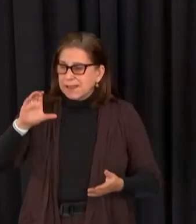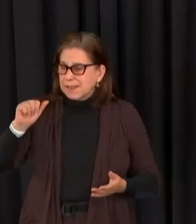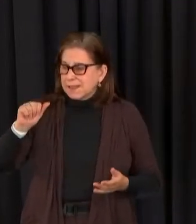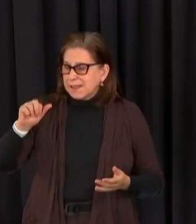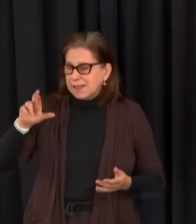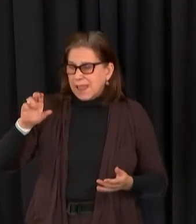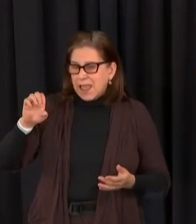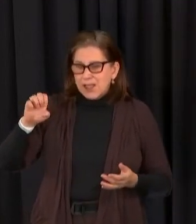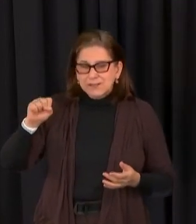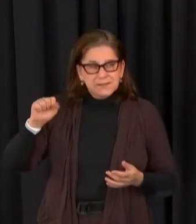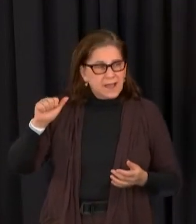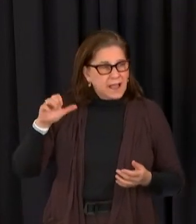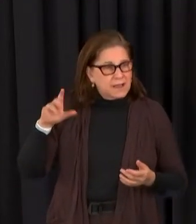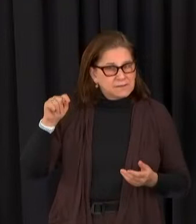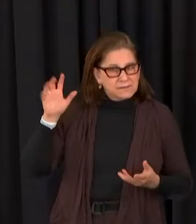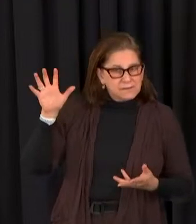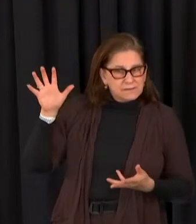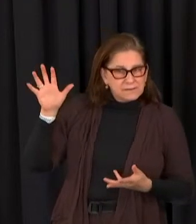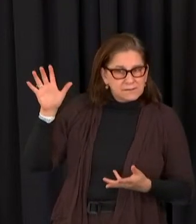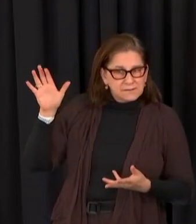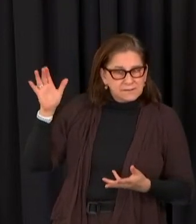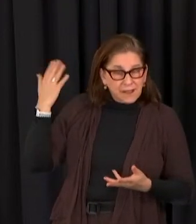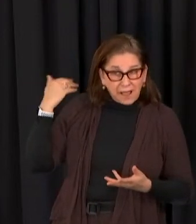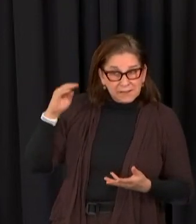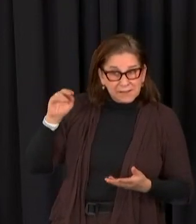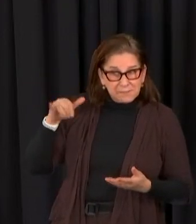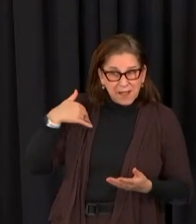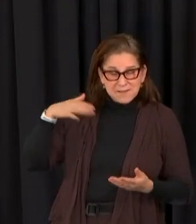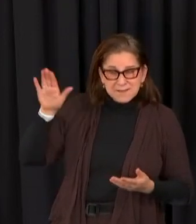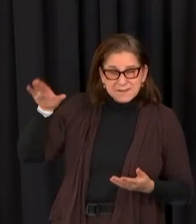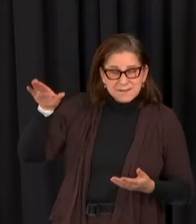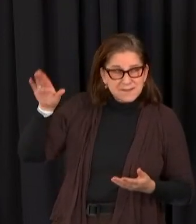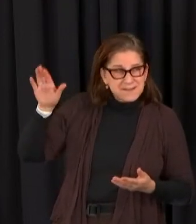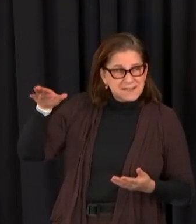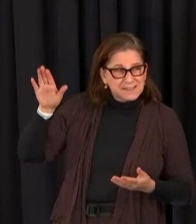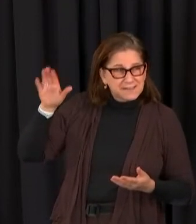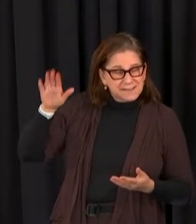May, on the unprecedented and